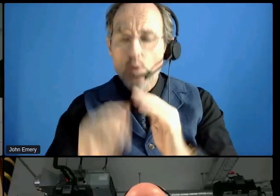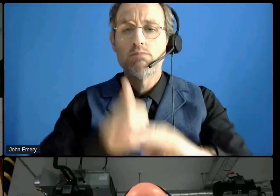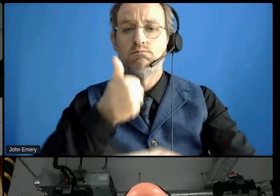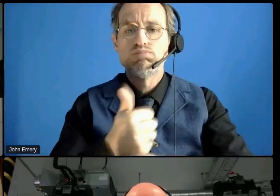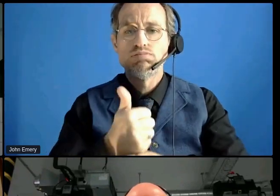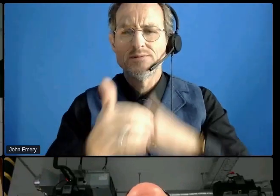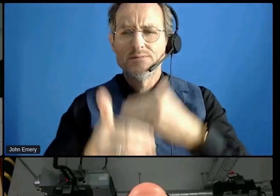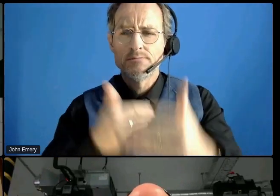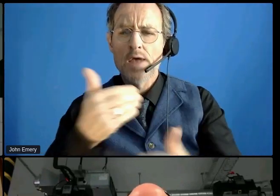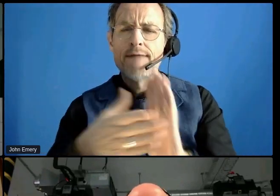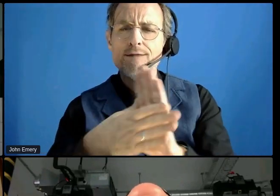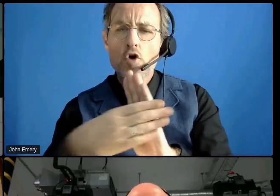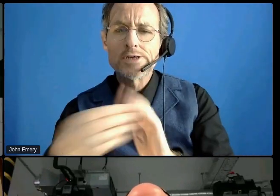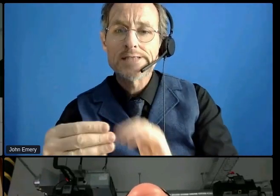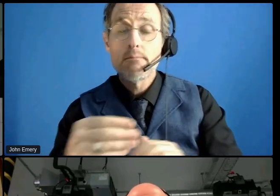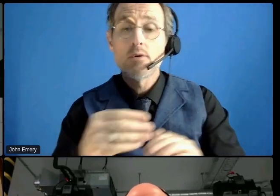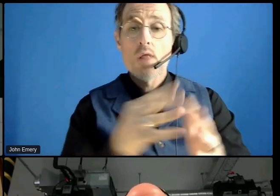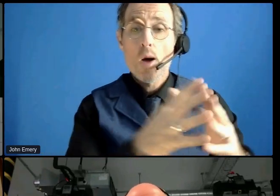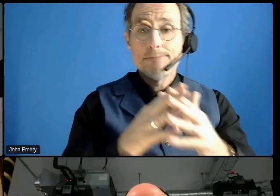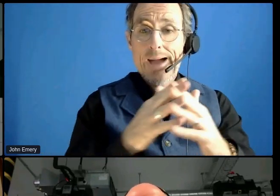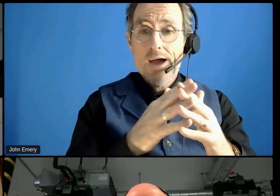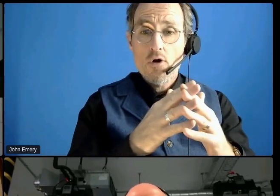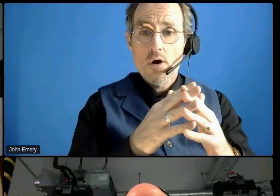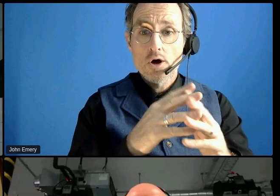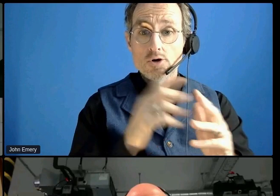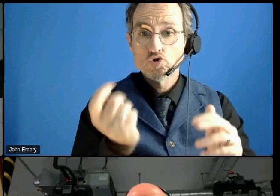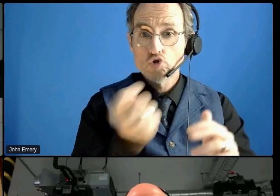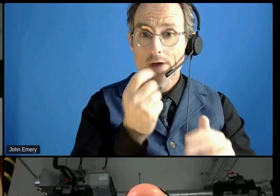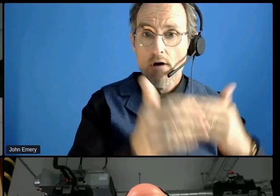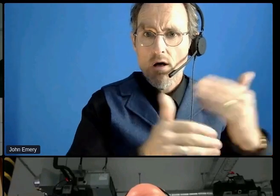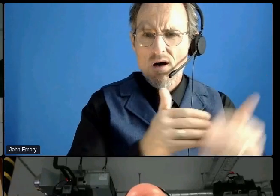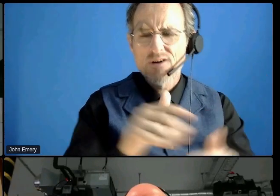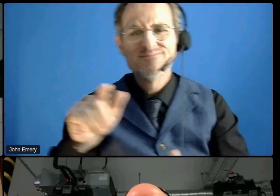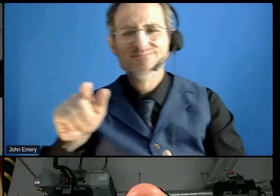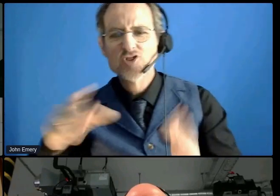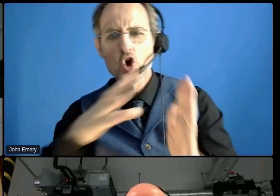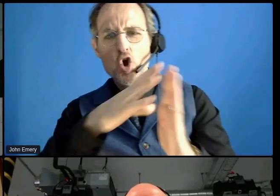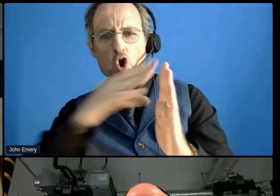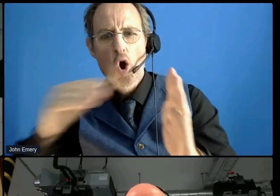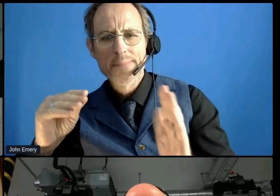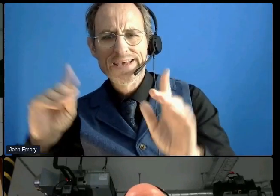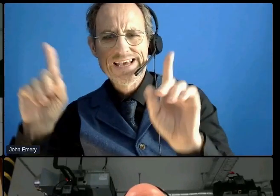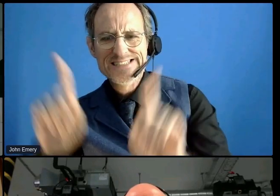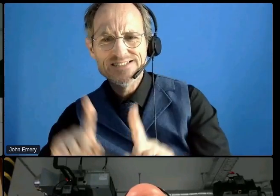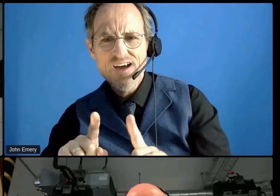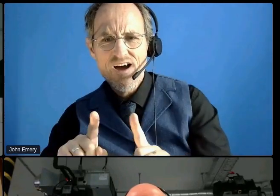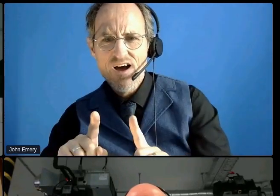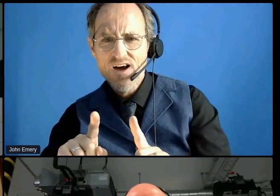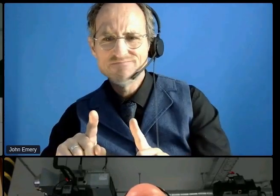for disabled people. Everyone is accessible and inclusive, and everyone has the freedom of choice to travel the way they want.